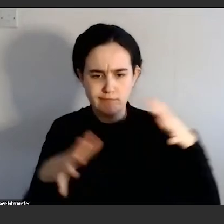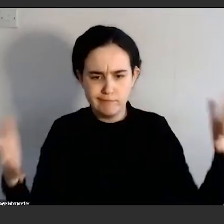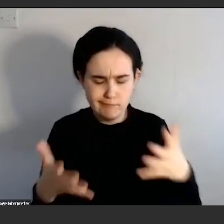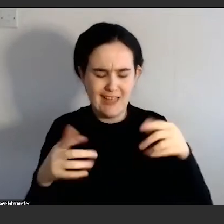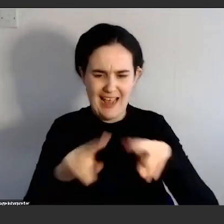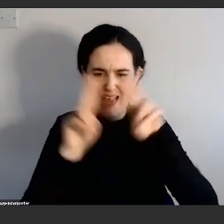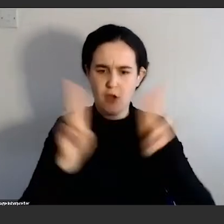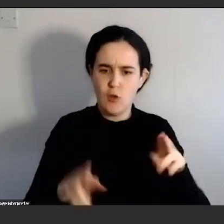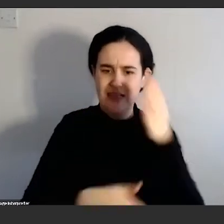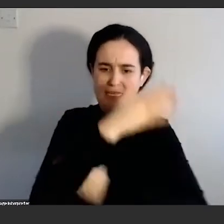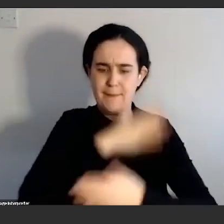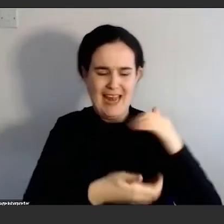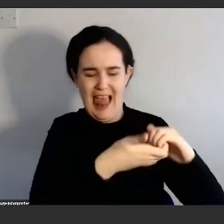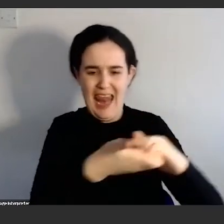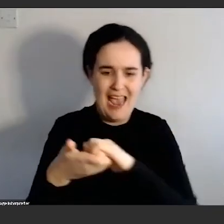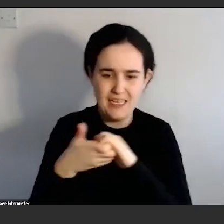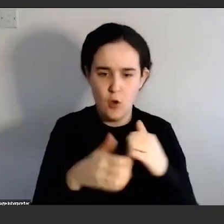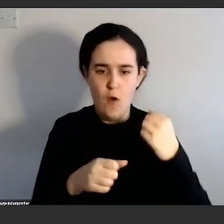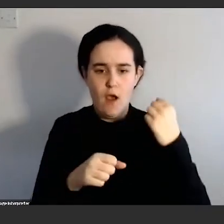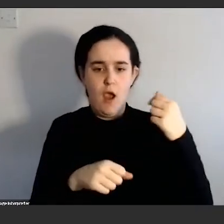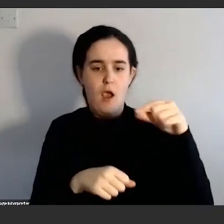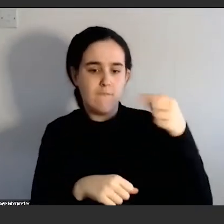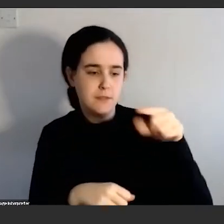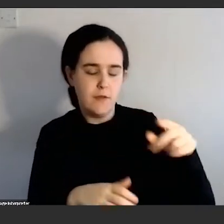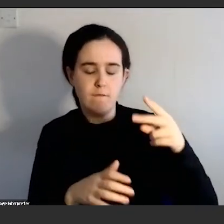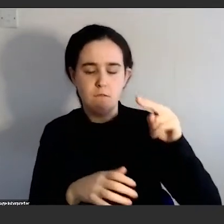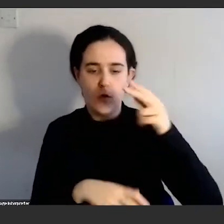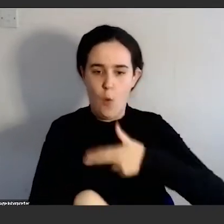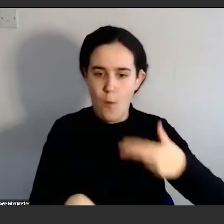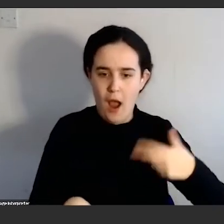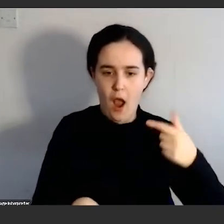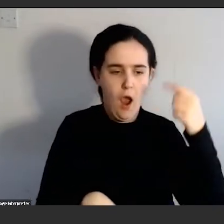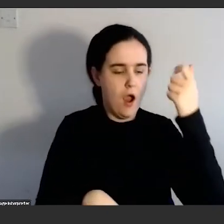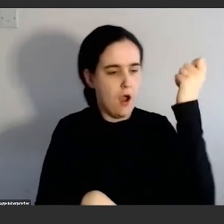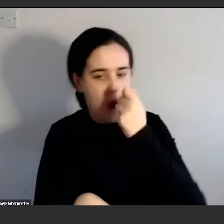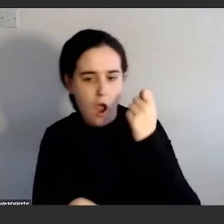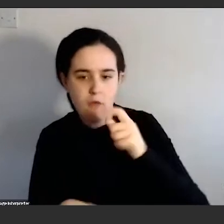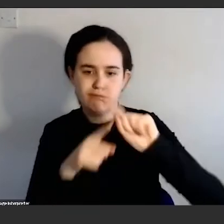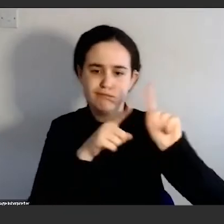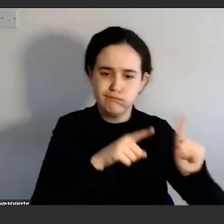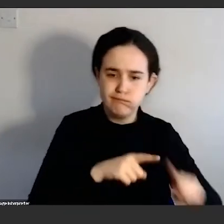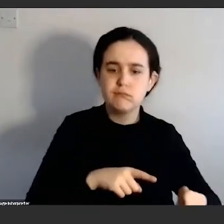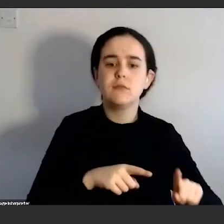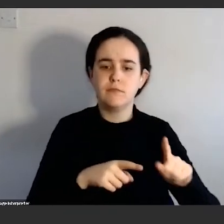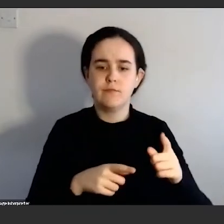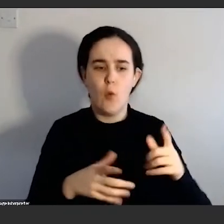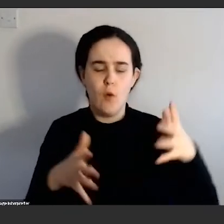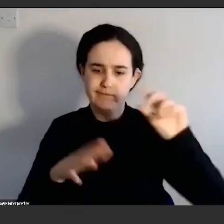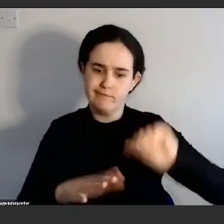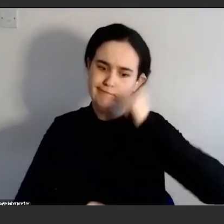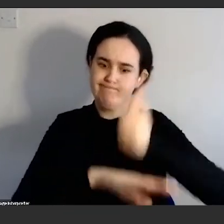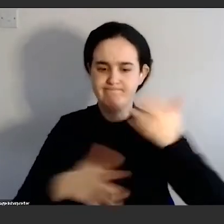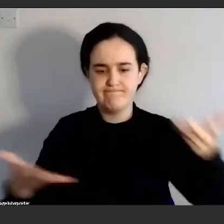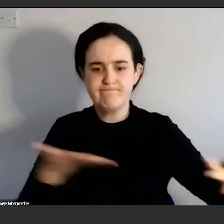so that people with hearing difficulties would be able to understand and to communicate with